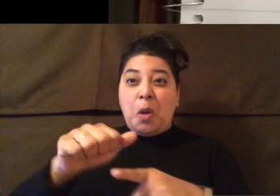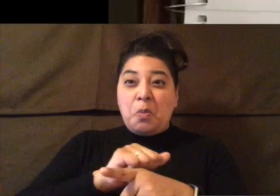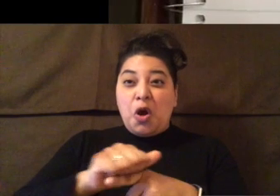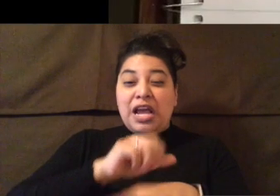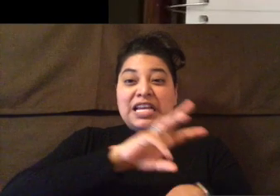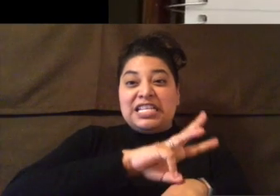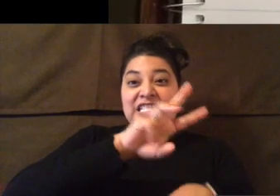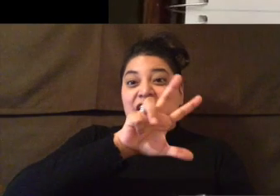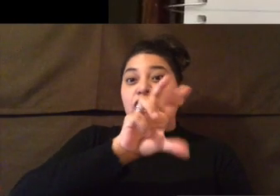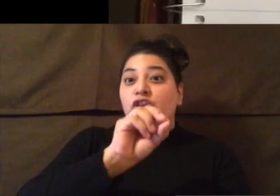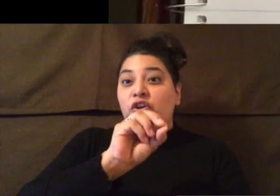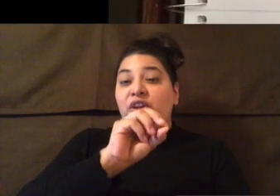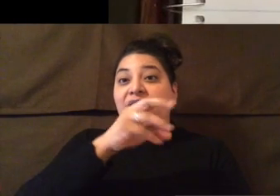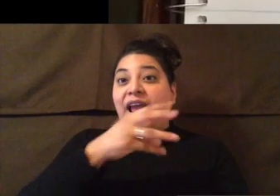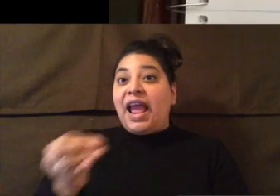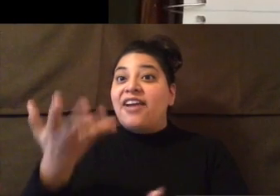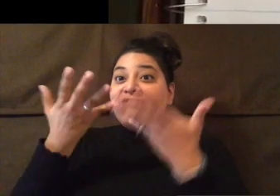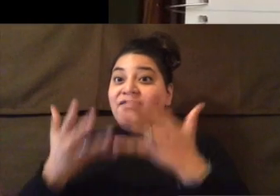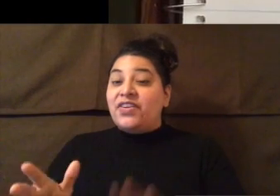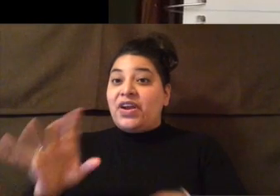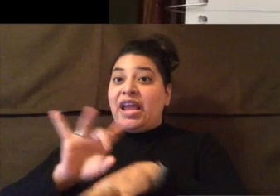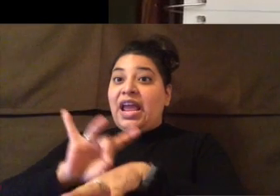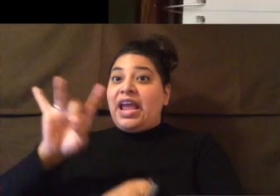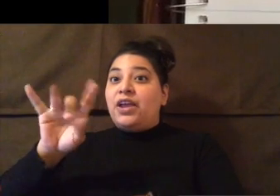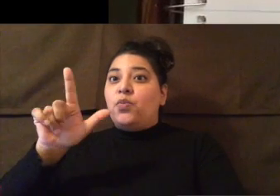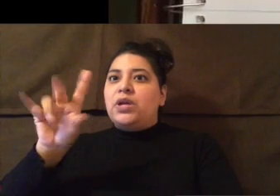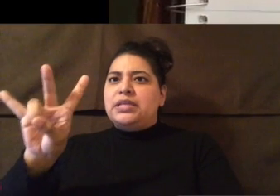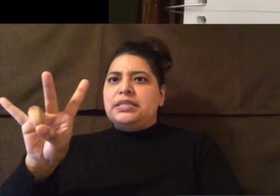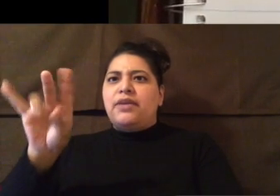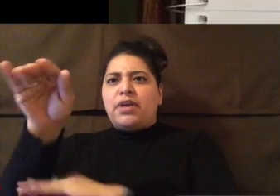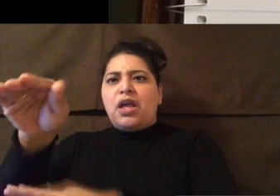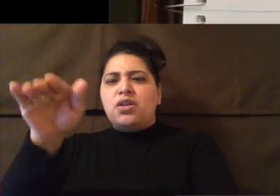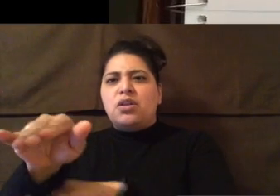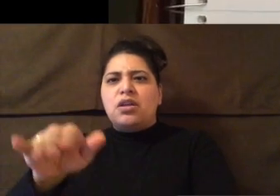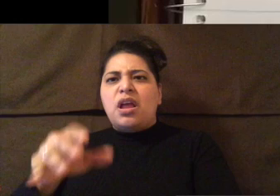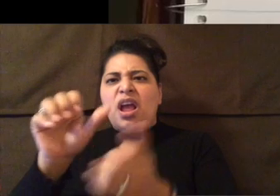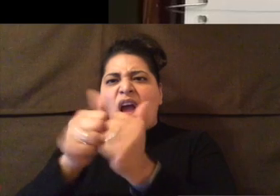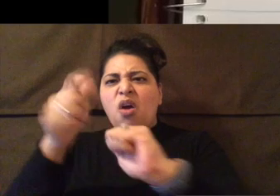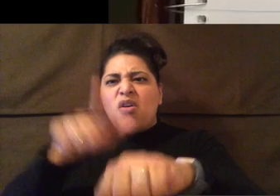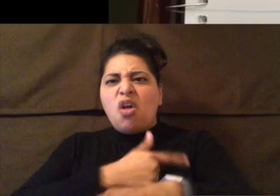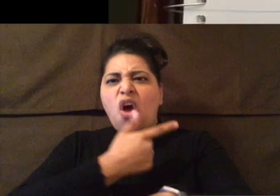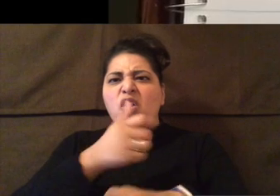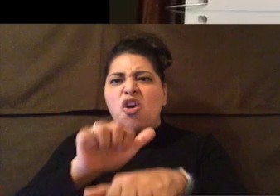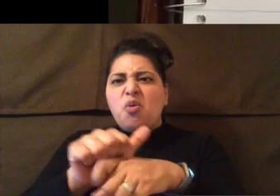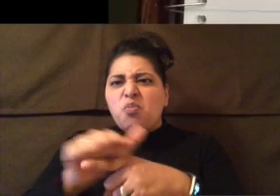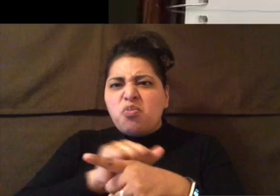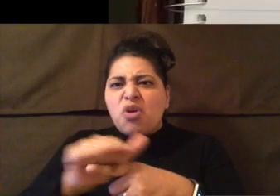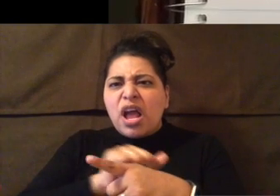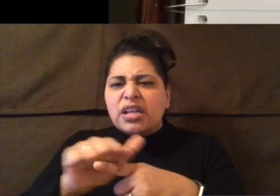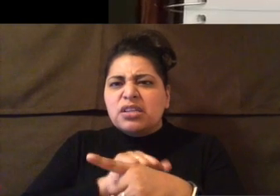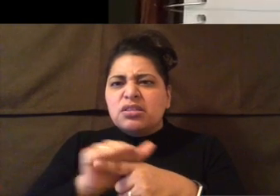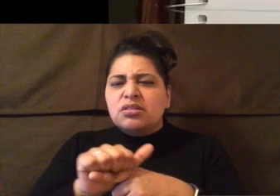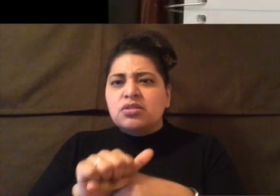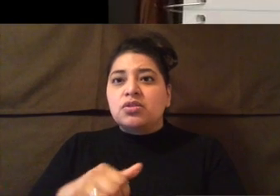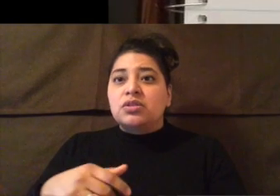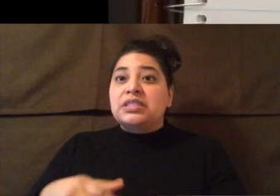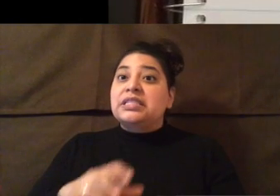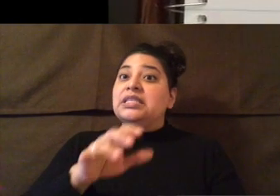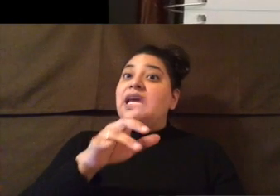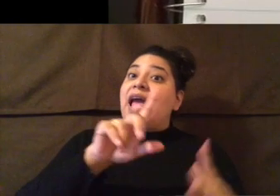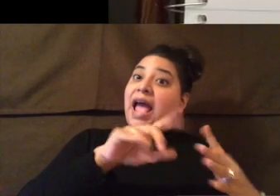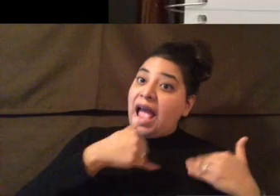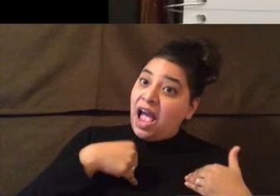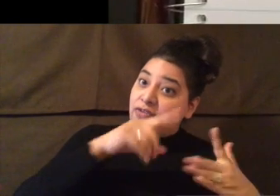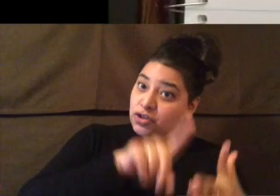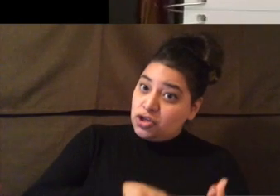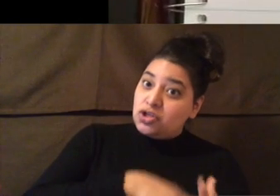Jacob started soccer practice at 6:30 p.m. and it ended at 8:27 p.m. How long was Jacob's soccer practice? Okay, we're working with the